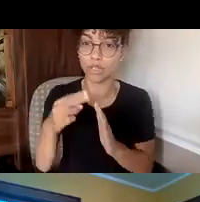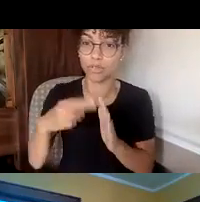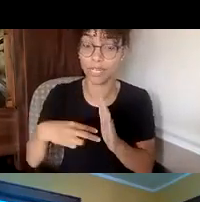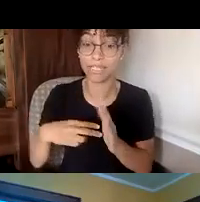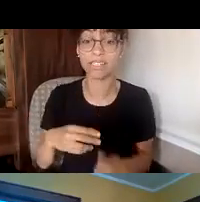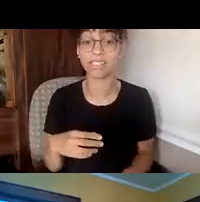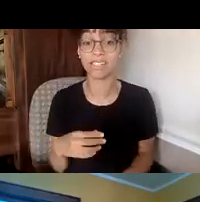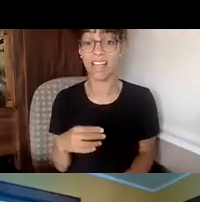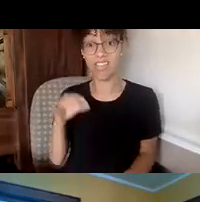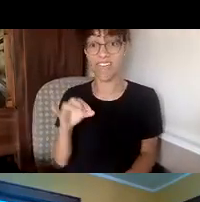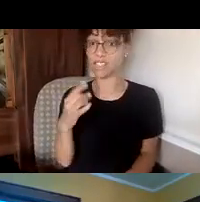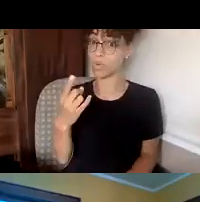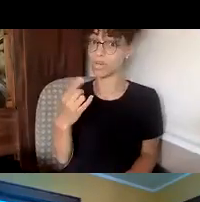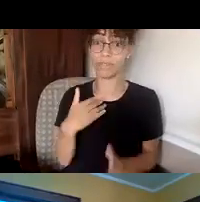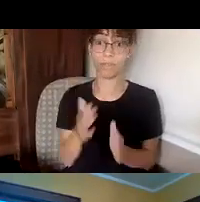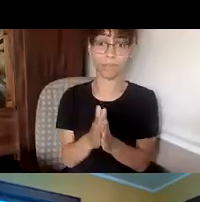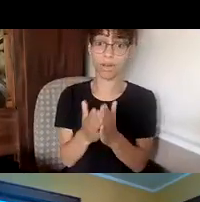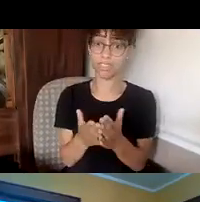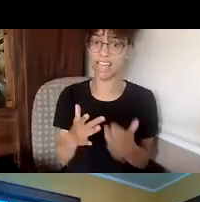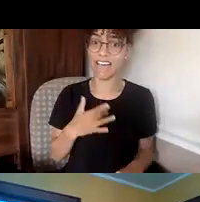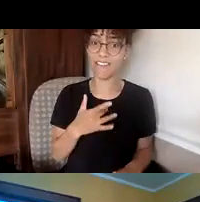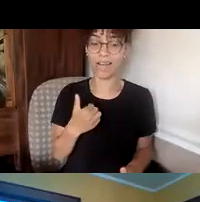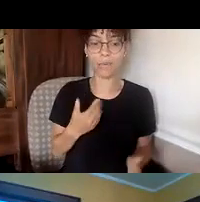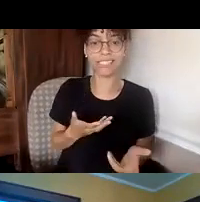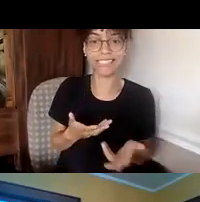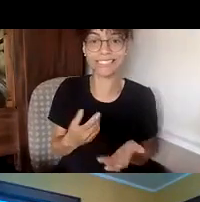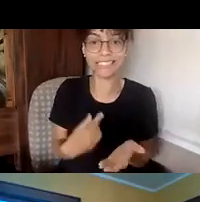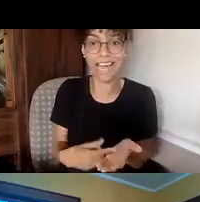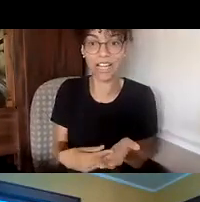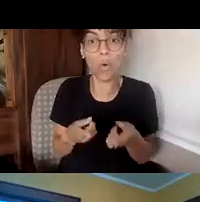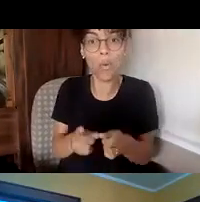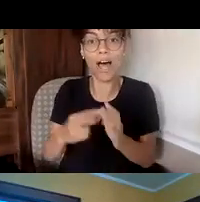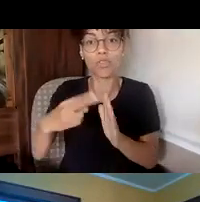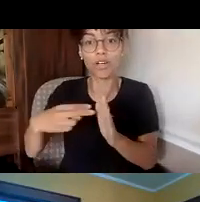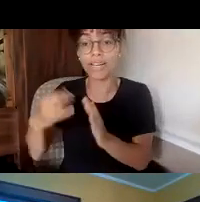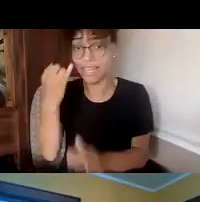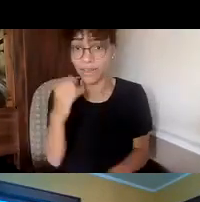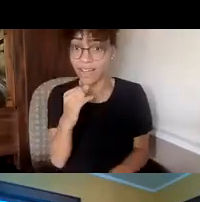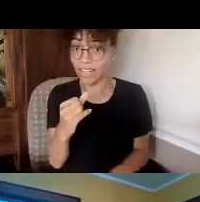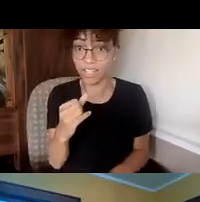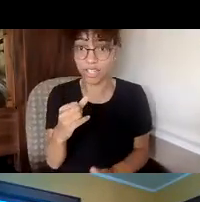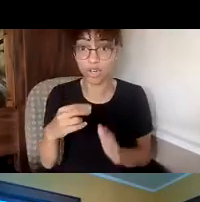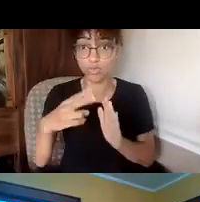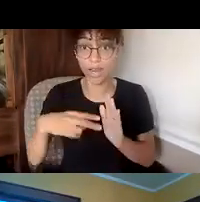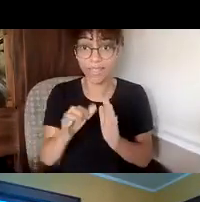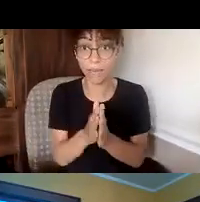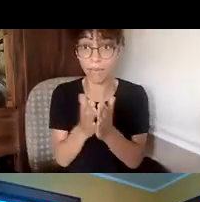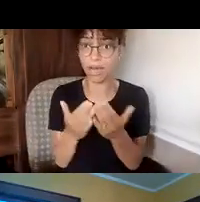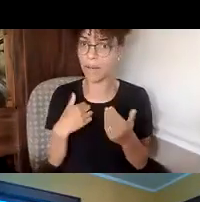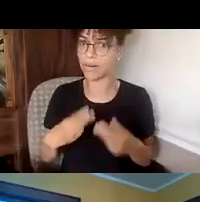was it's one of those books that I felt like I was in dialogue with while I was reading it. So if you haven't read Pedagogy of the Oppressed, I would suggest